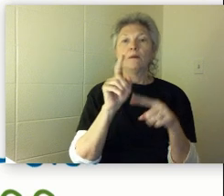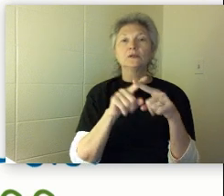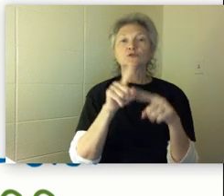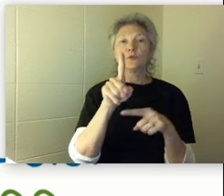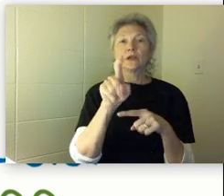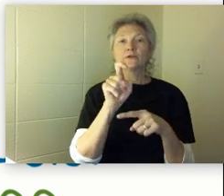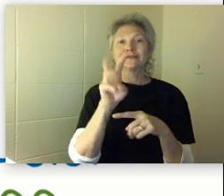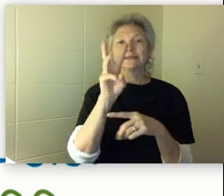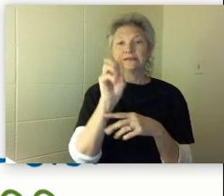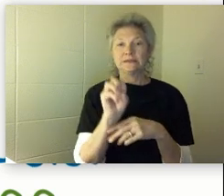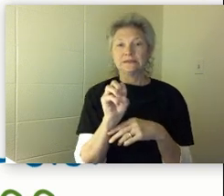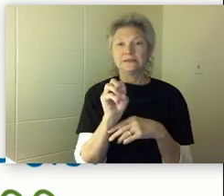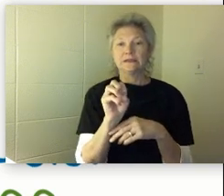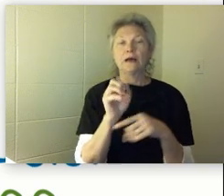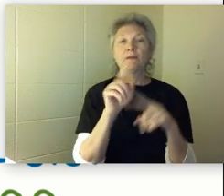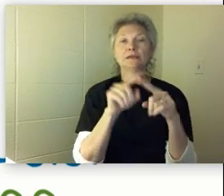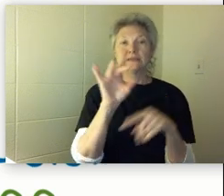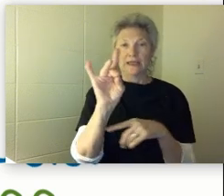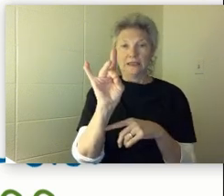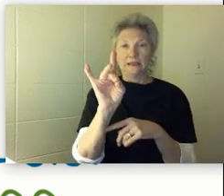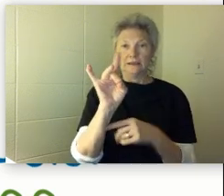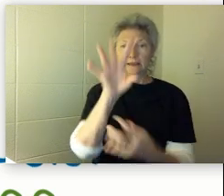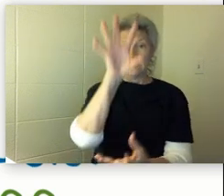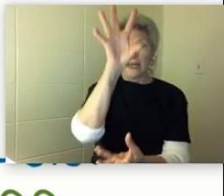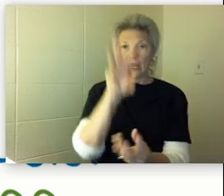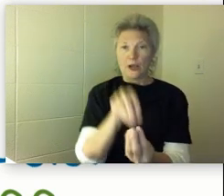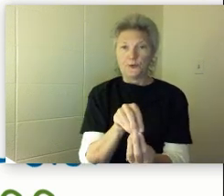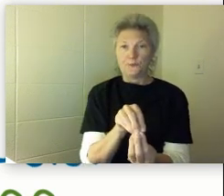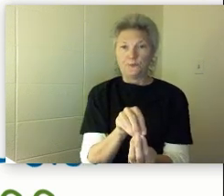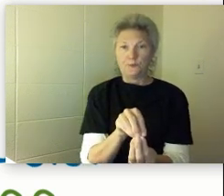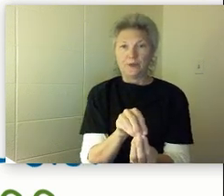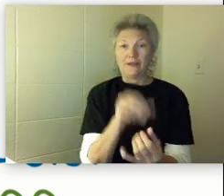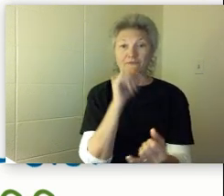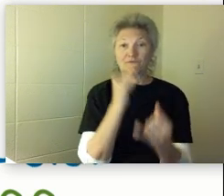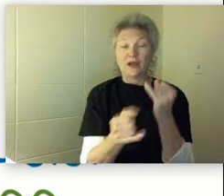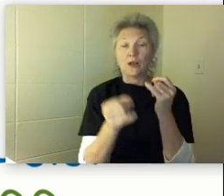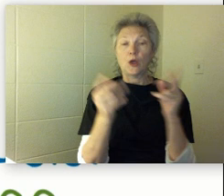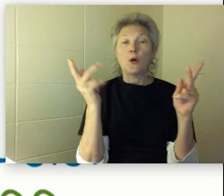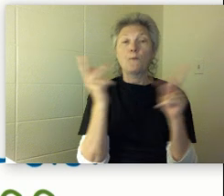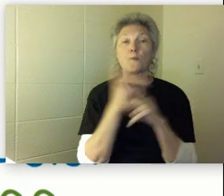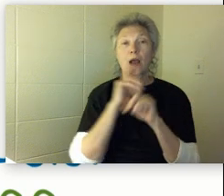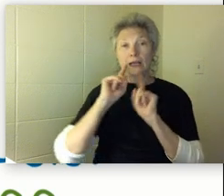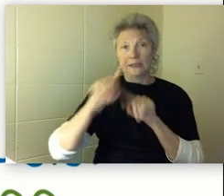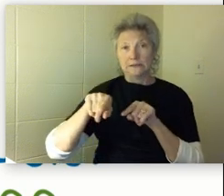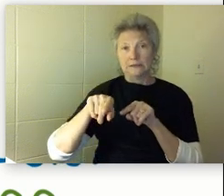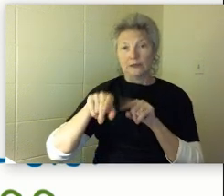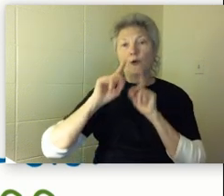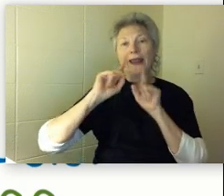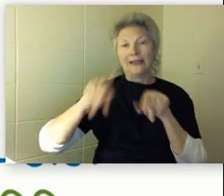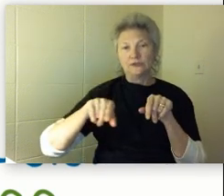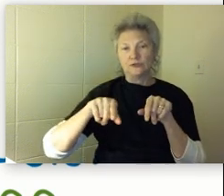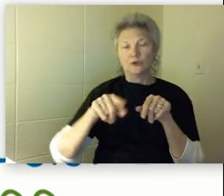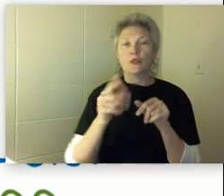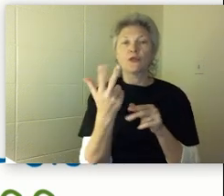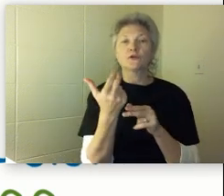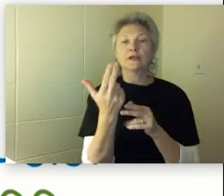plus 160 plus 8. Now we'll get the final product or the final answer, which